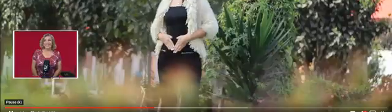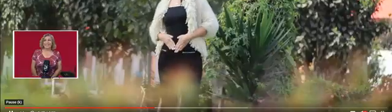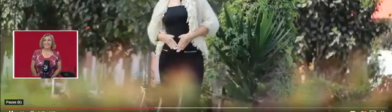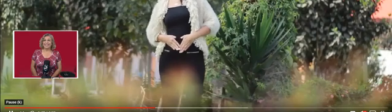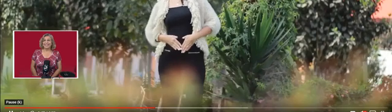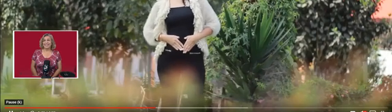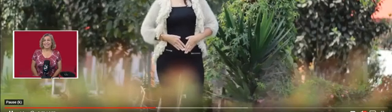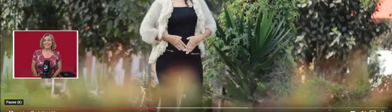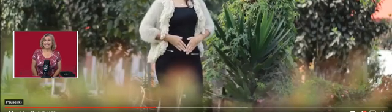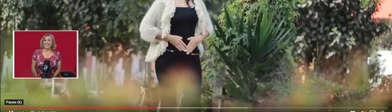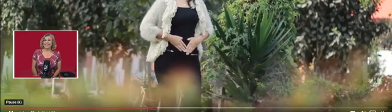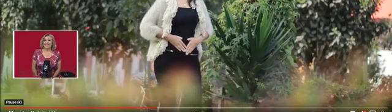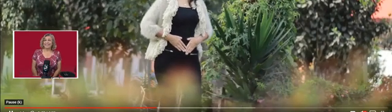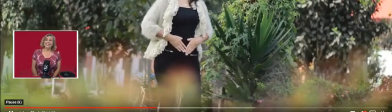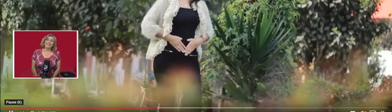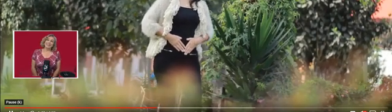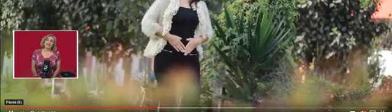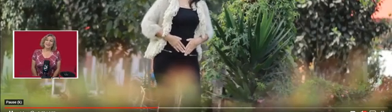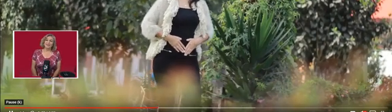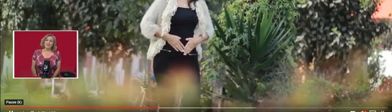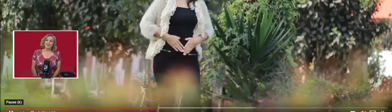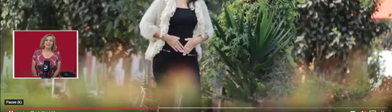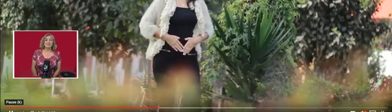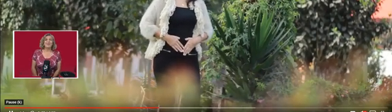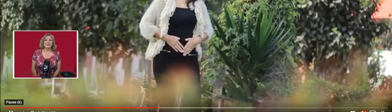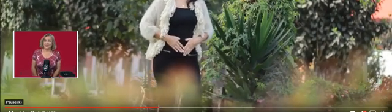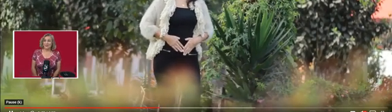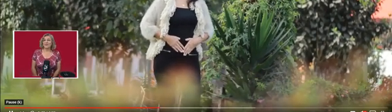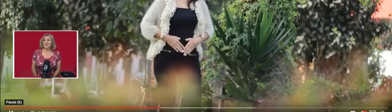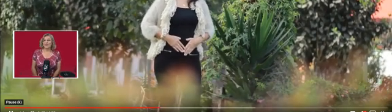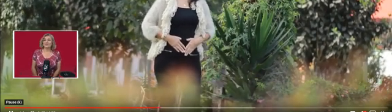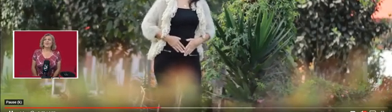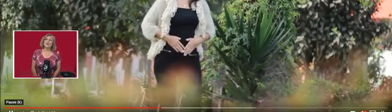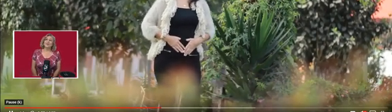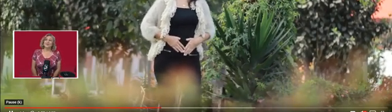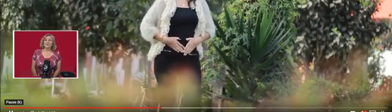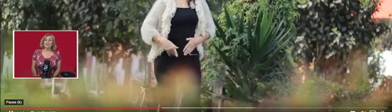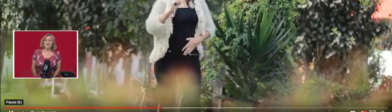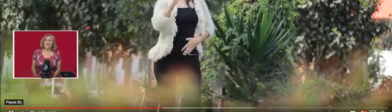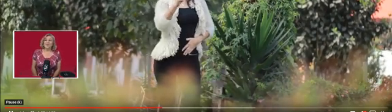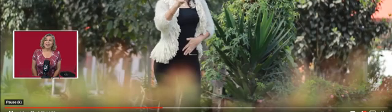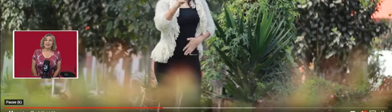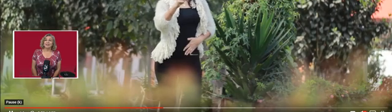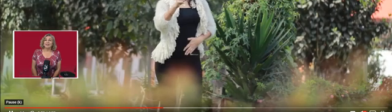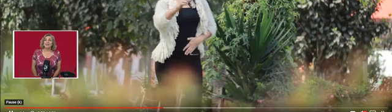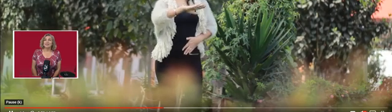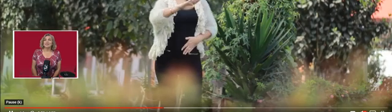see problemas problems que no se puedan resolver that cannot be resolved.